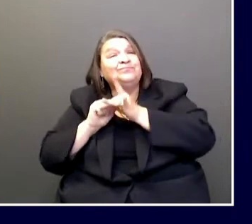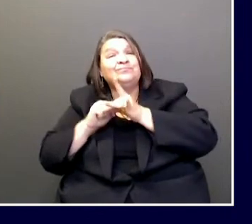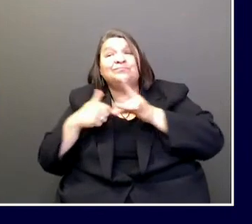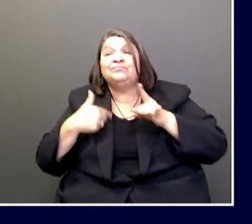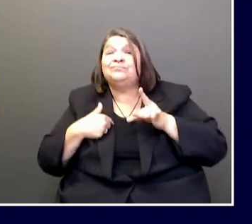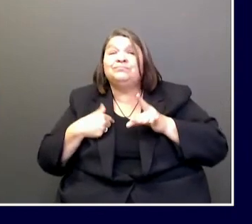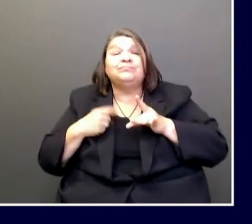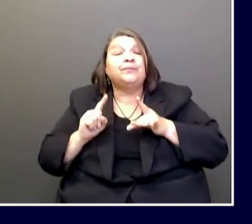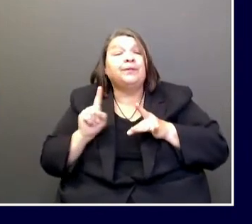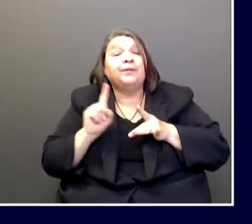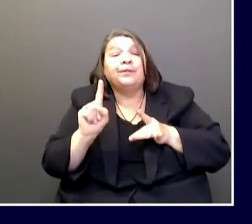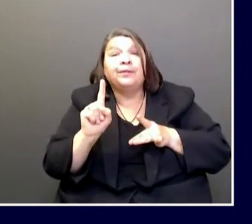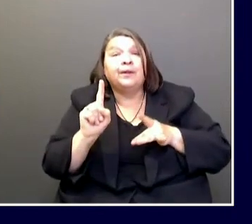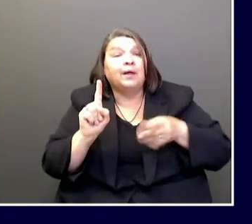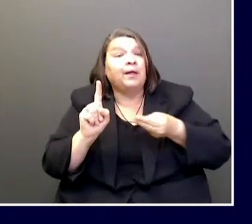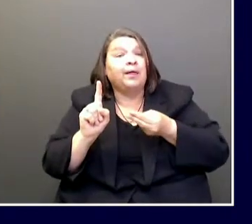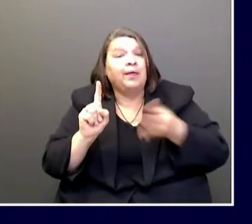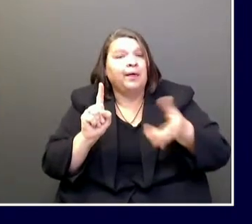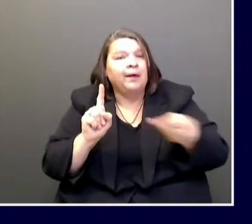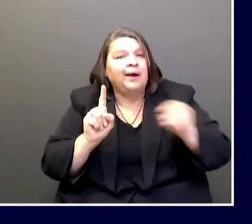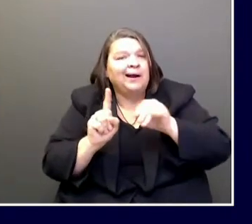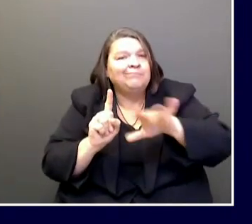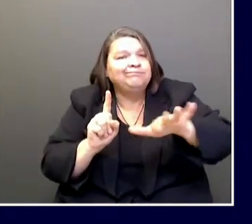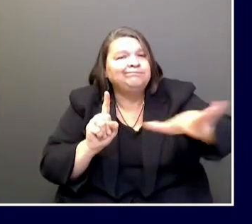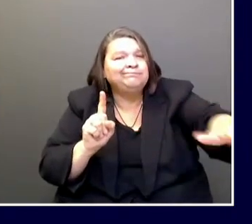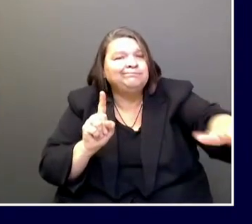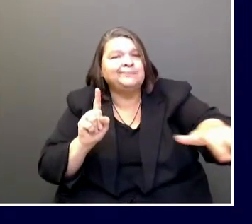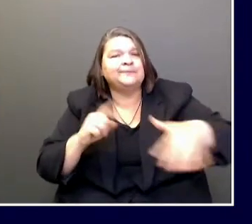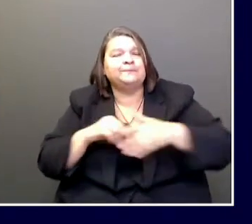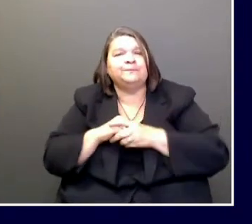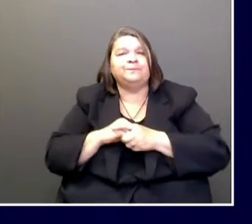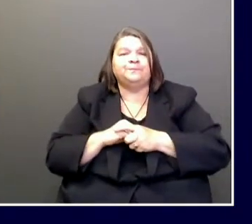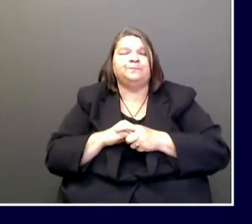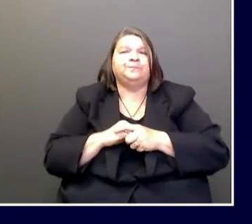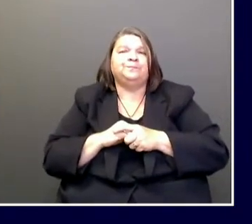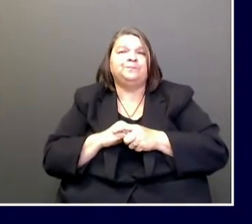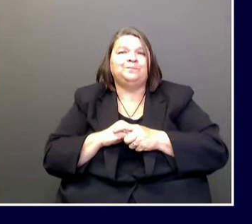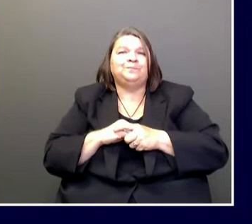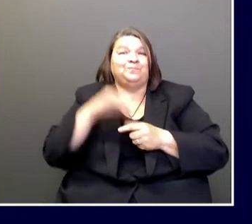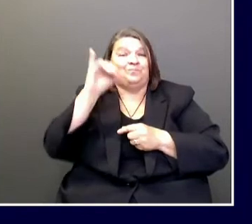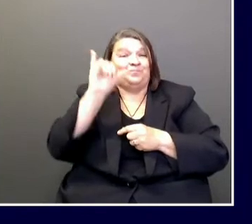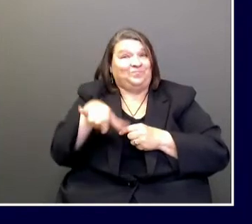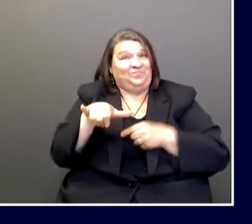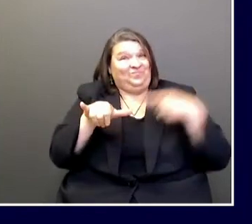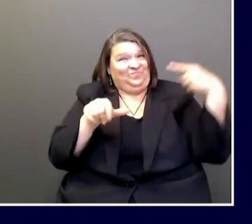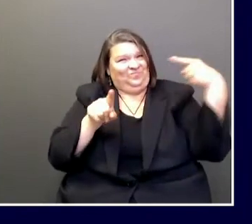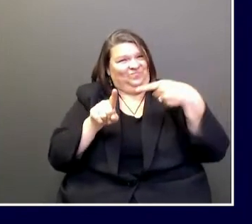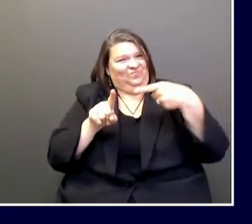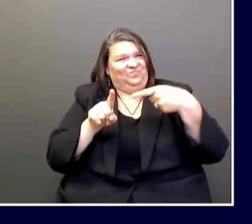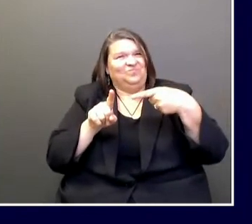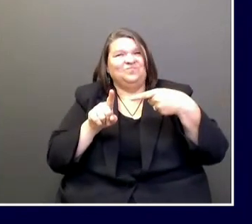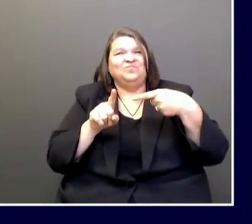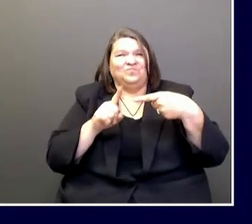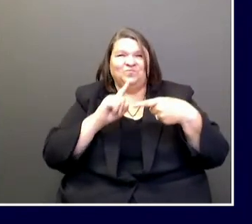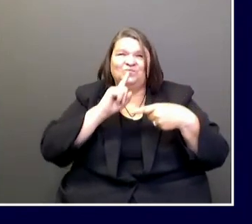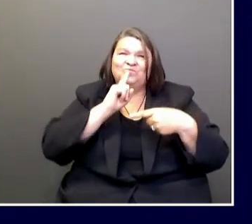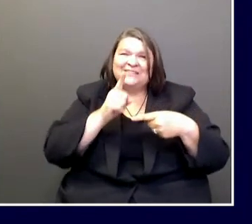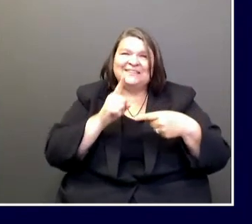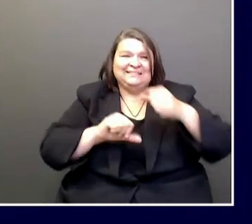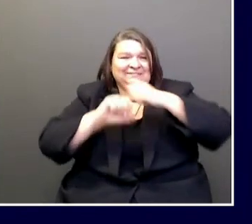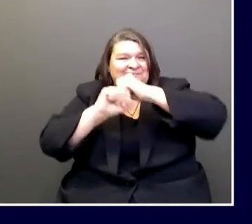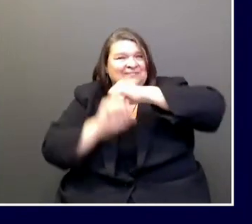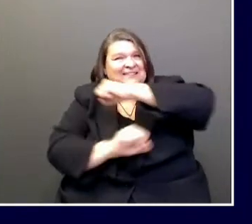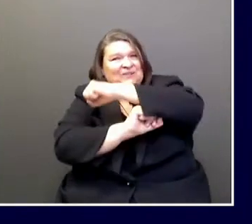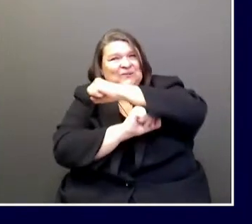really what's going on here today and why this masking, and that's the underlying rationale for these masking recommendations.